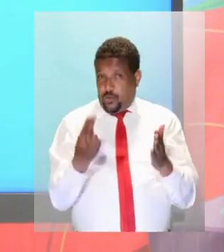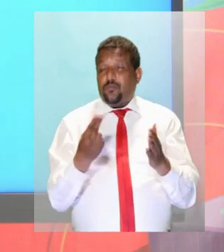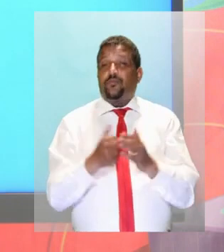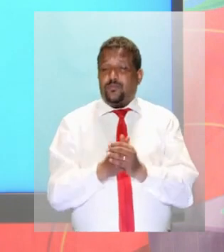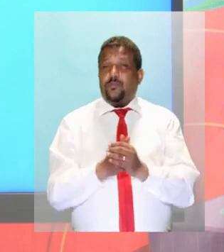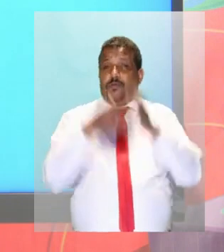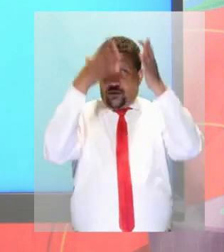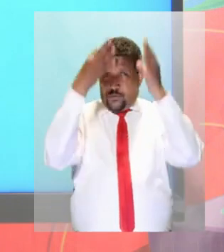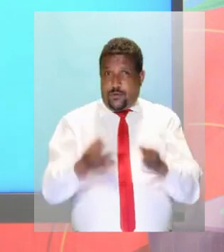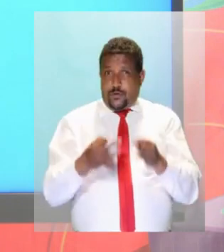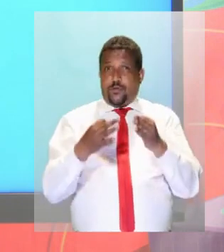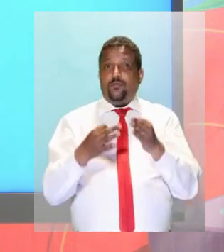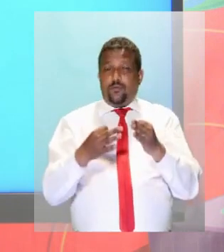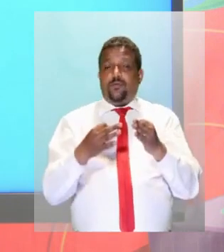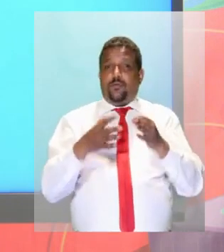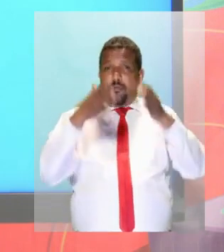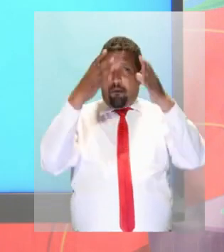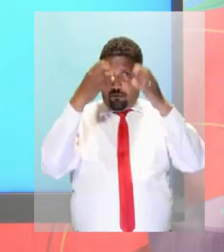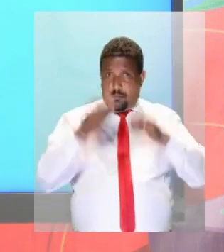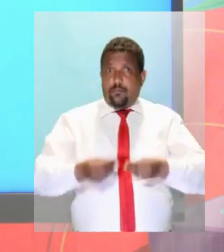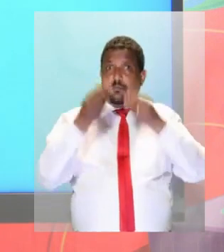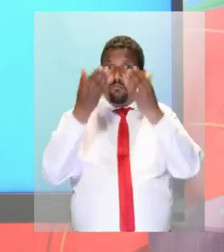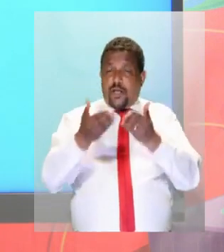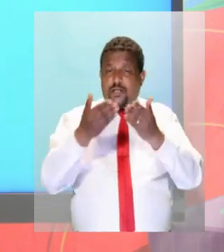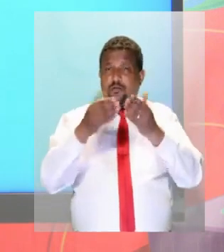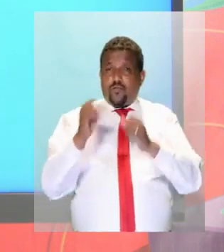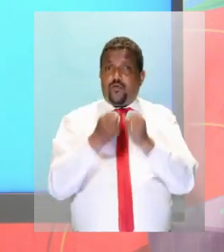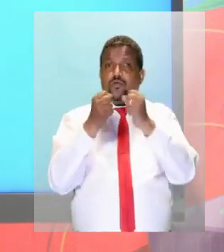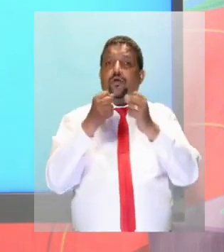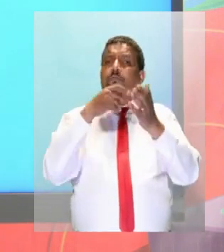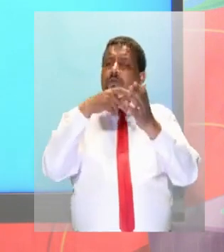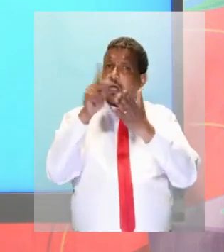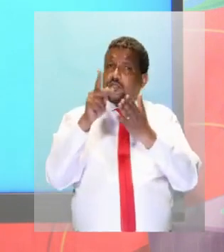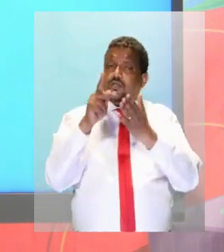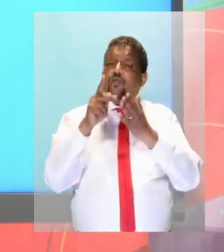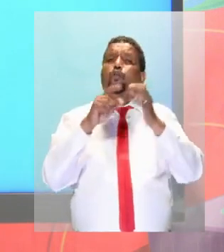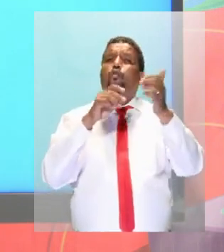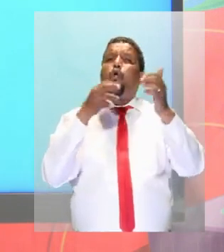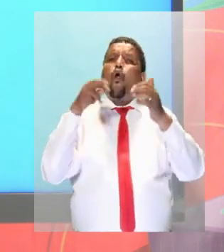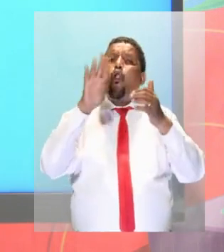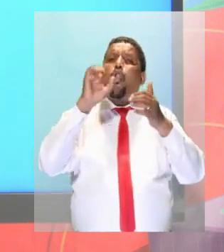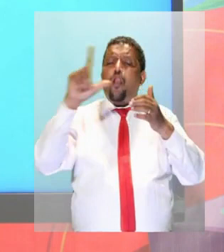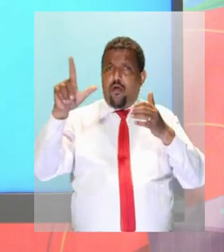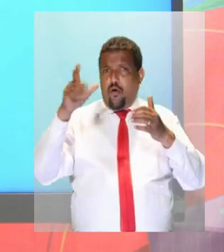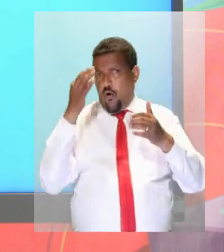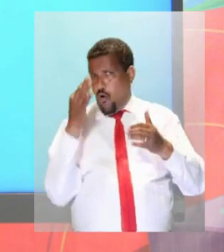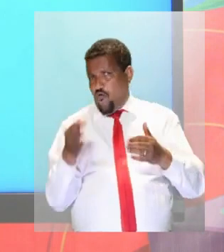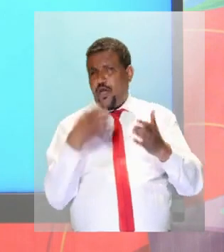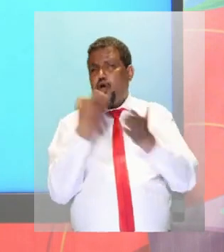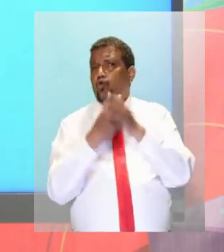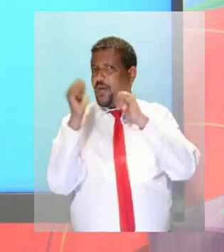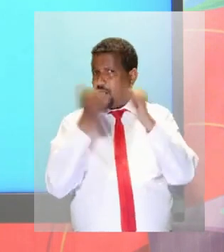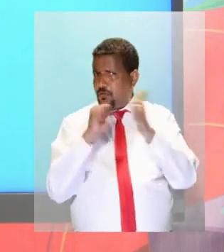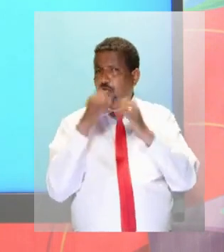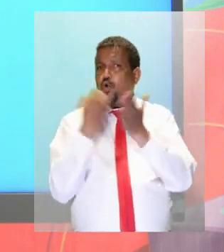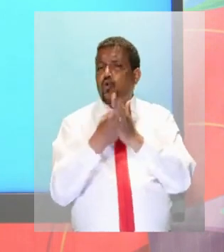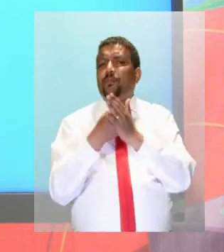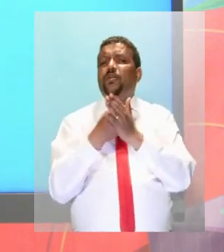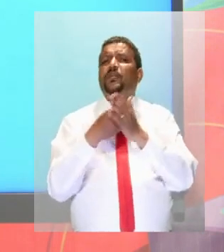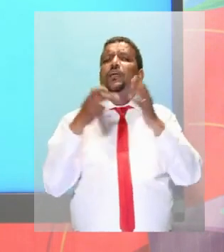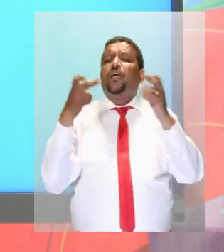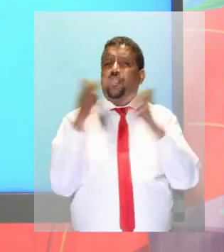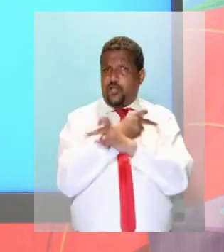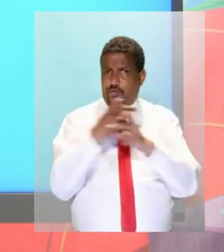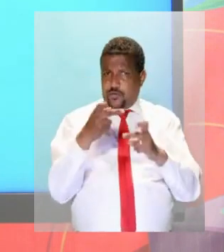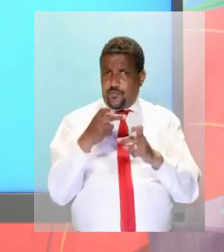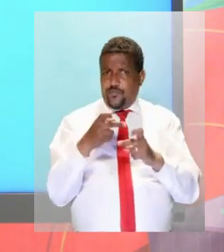and circular flow of economic activities. There are three decision making units or economic agents called